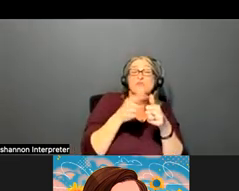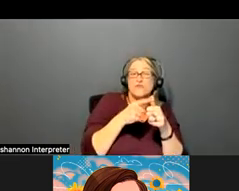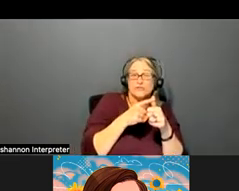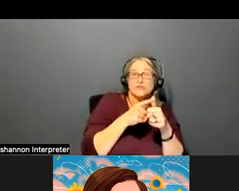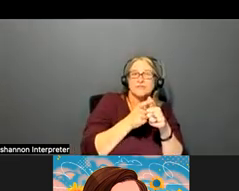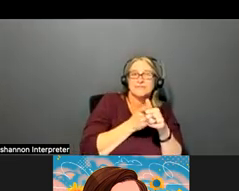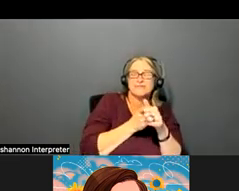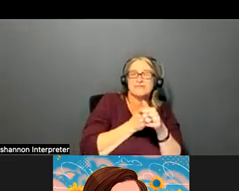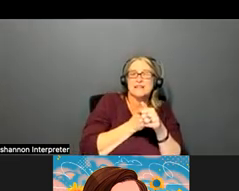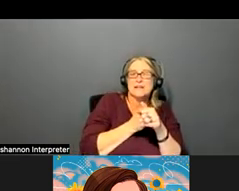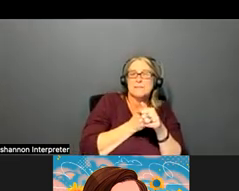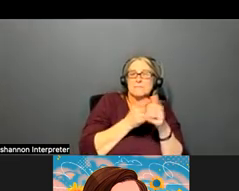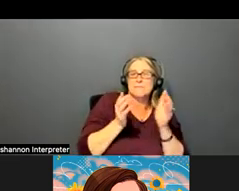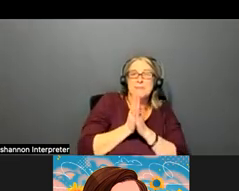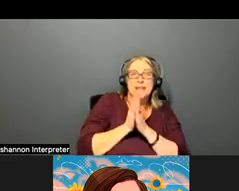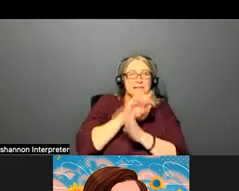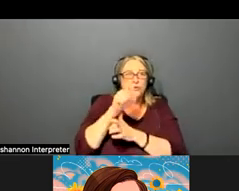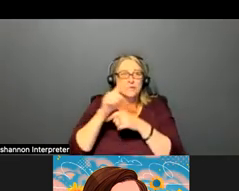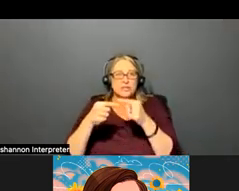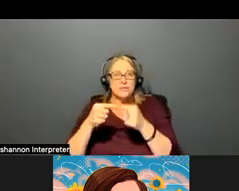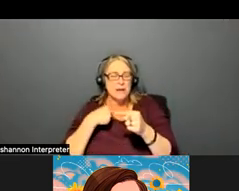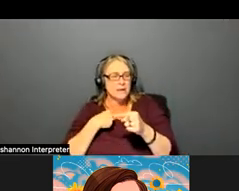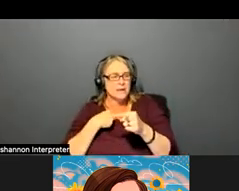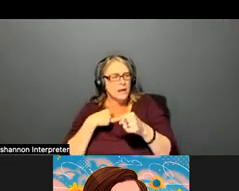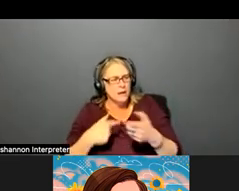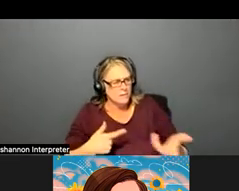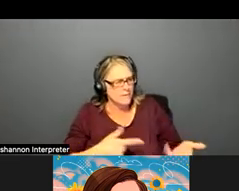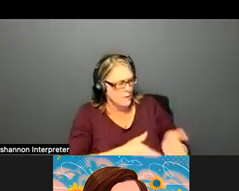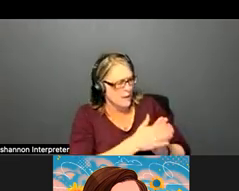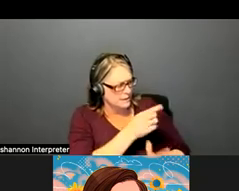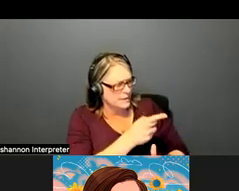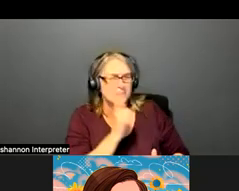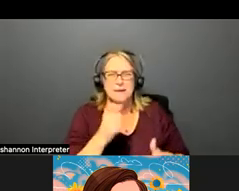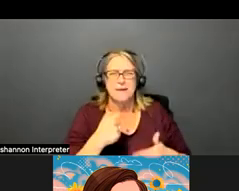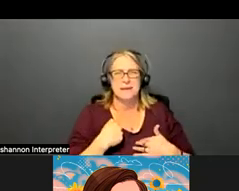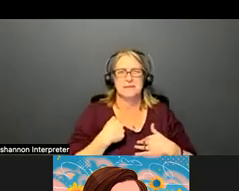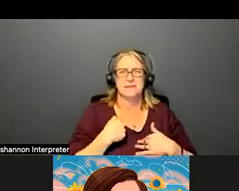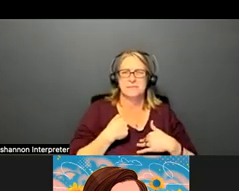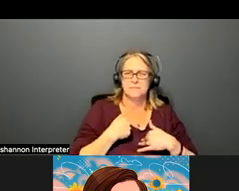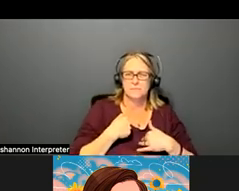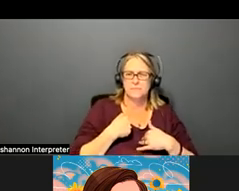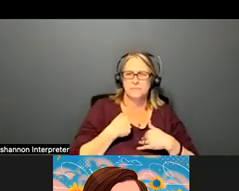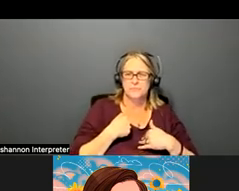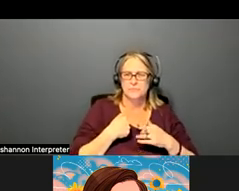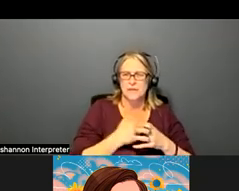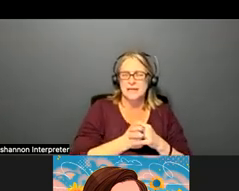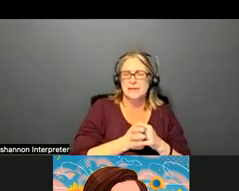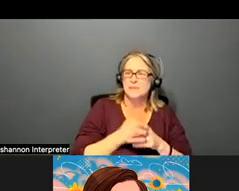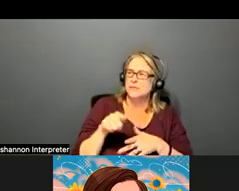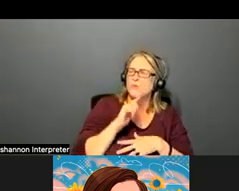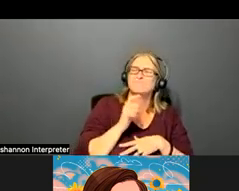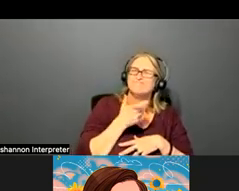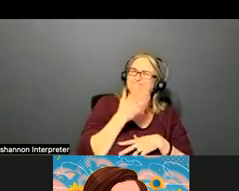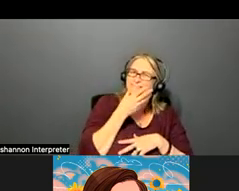know, ask questions about me. If we're ordering food, they ask him before me. And what's so interesting about that is